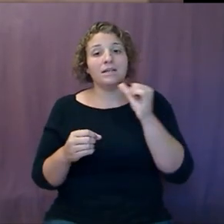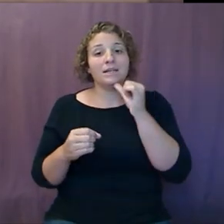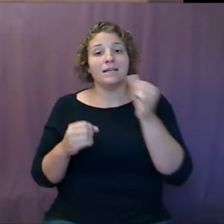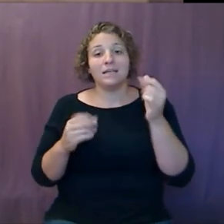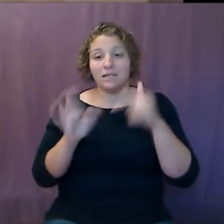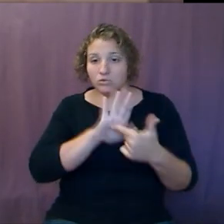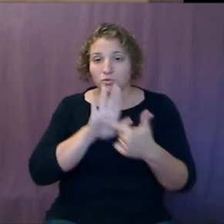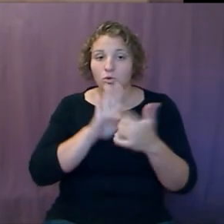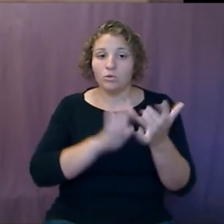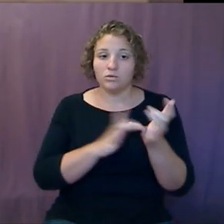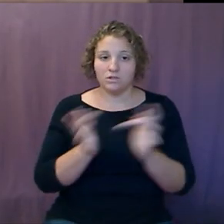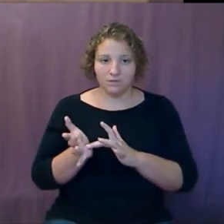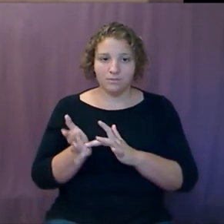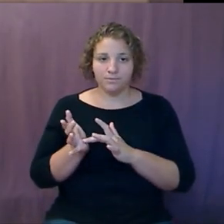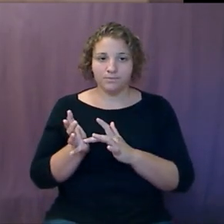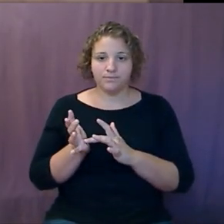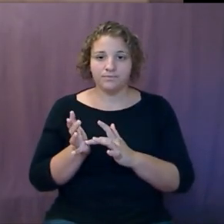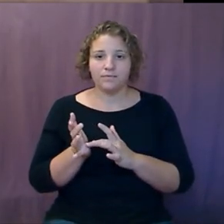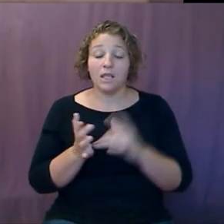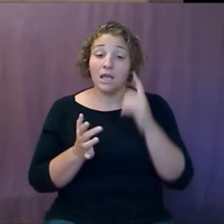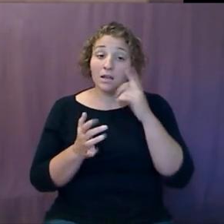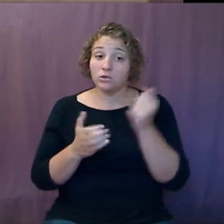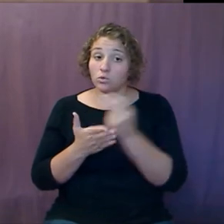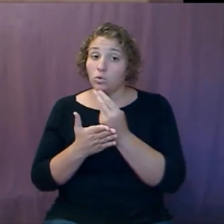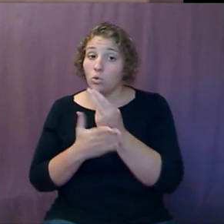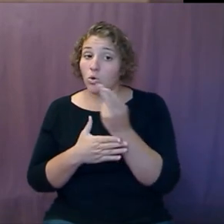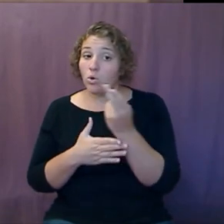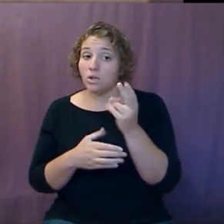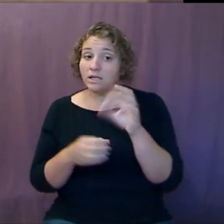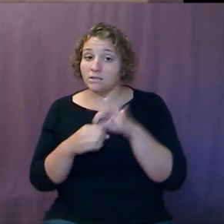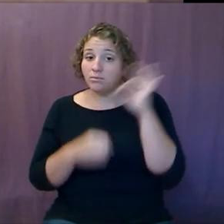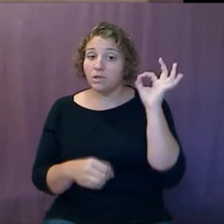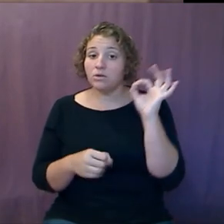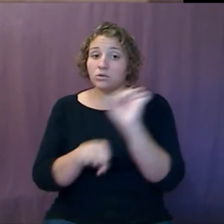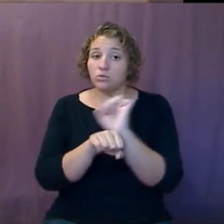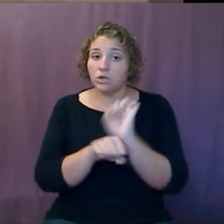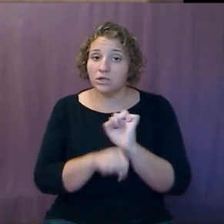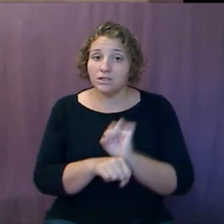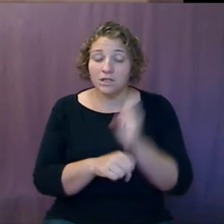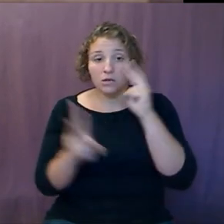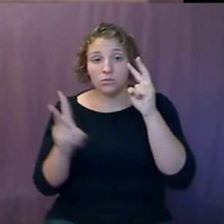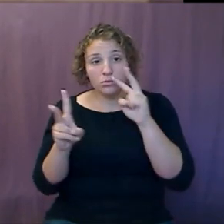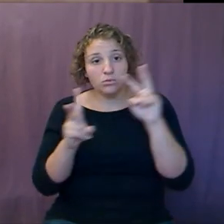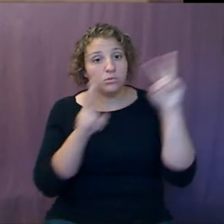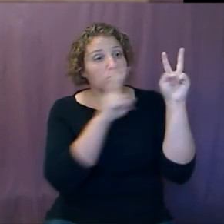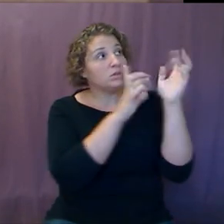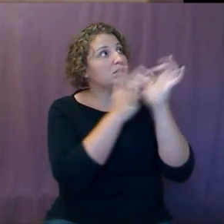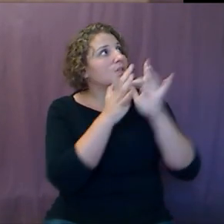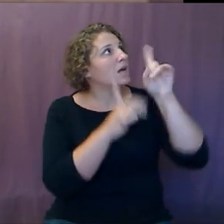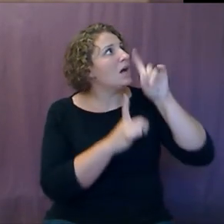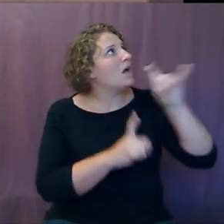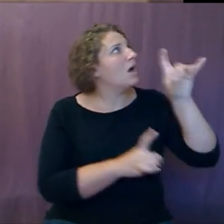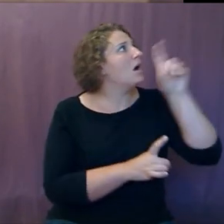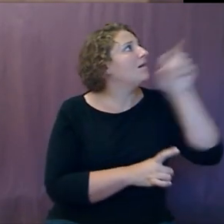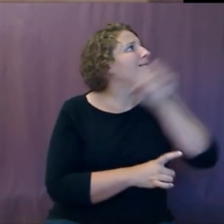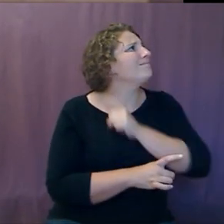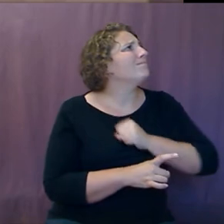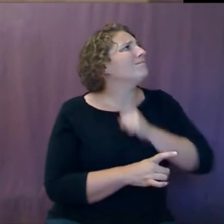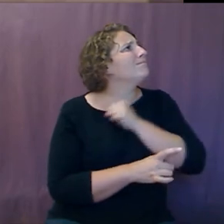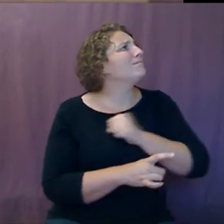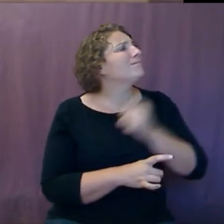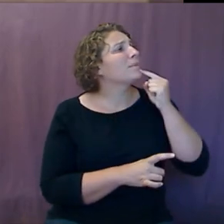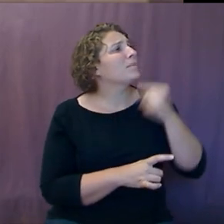of Jesus and as the convicting work of the Holy Spirit happens and you turn your eyes to Jesus and you ask for his forgiveness and you surrender Lord